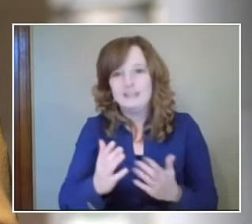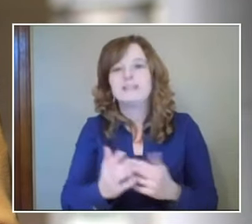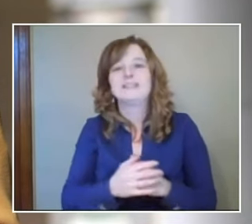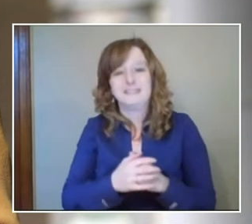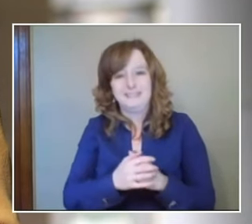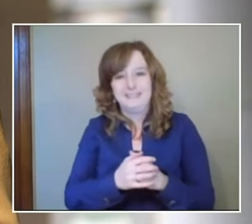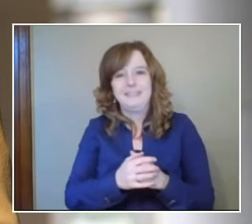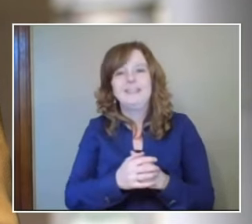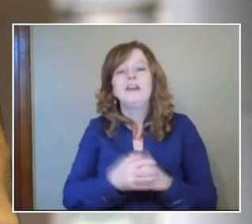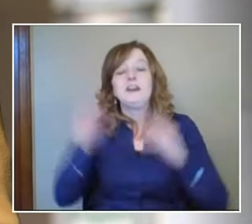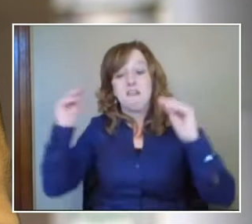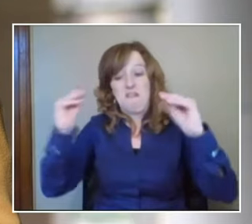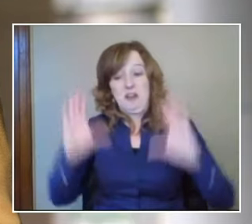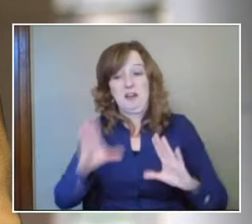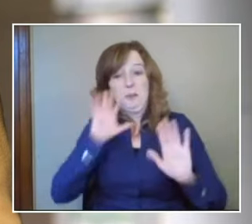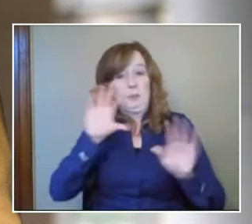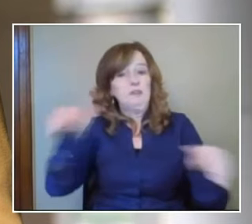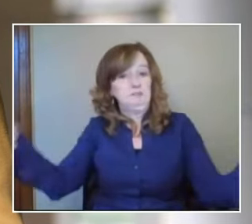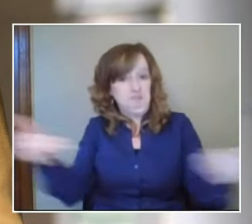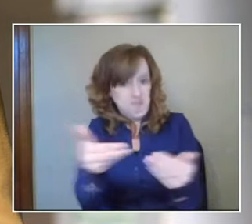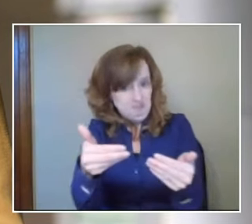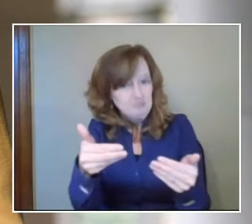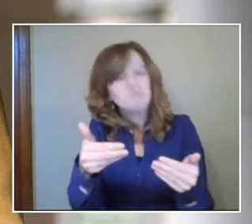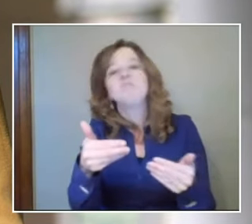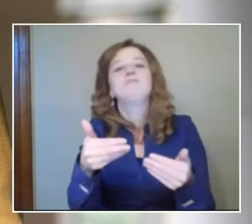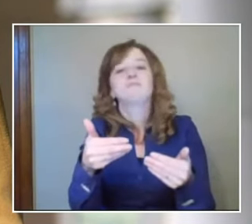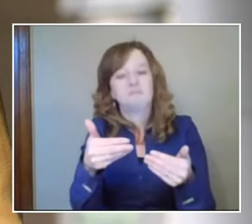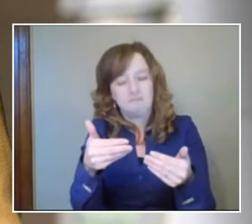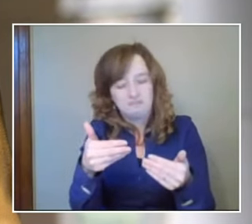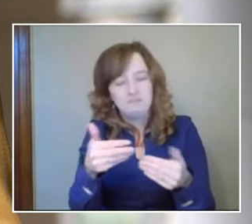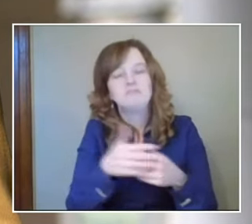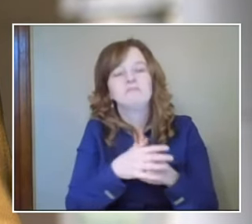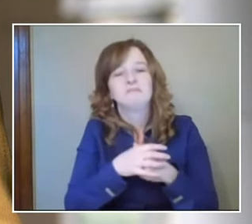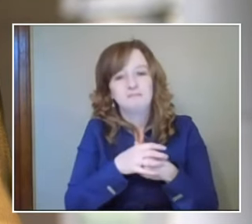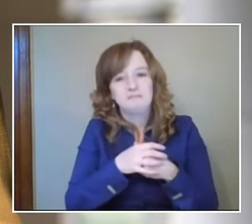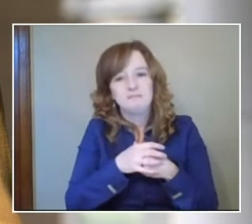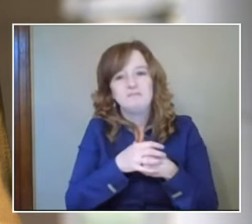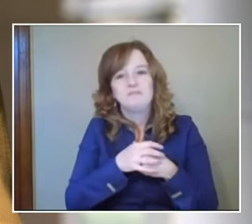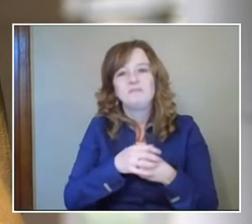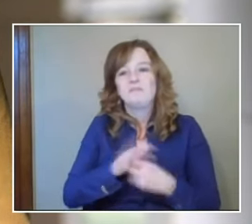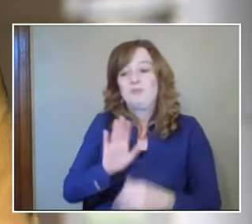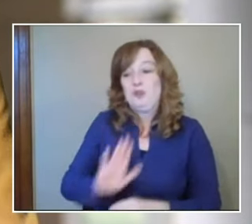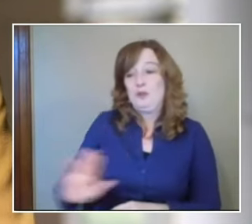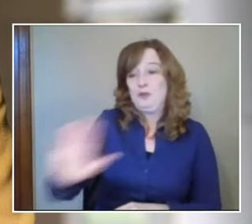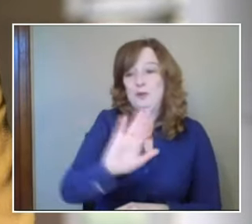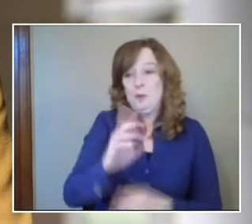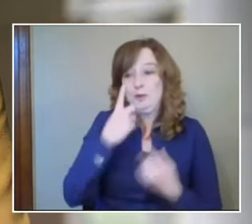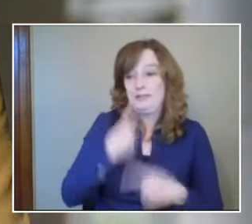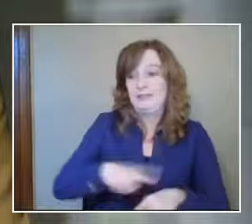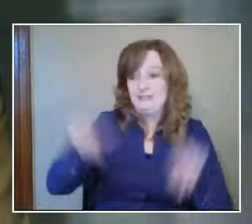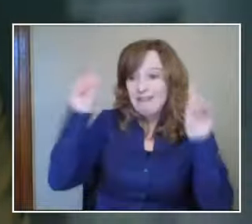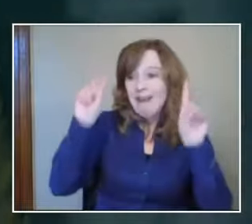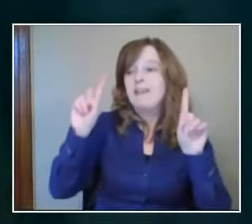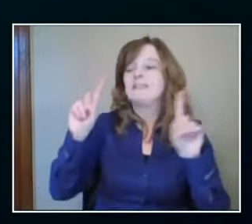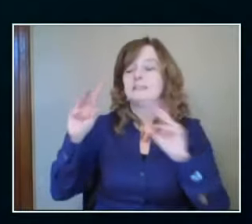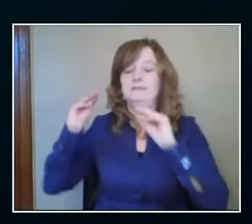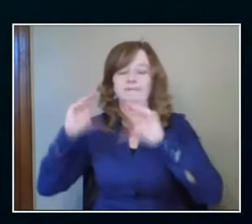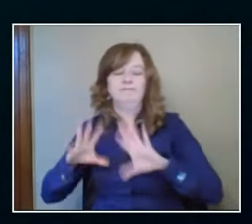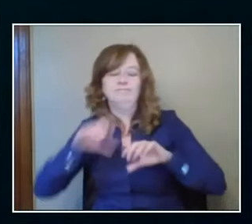members who have made your success their life's work.